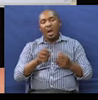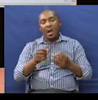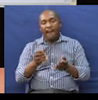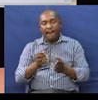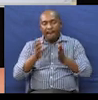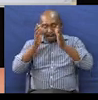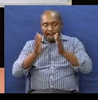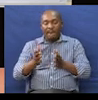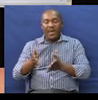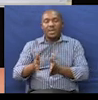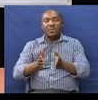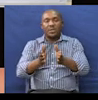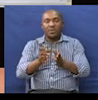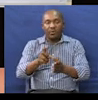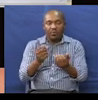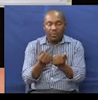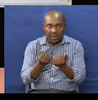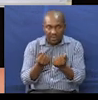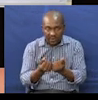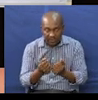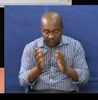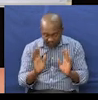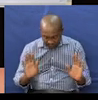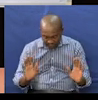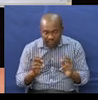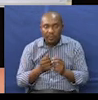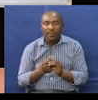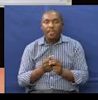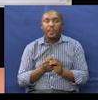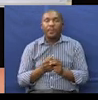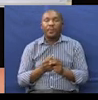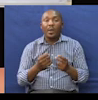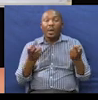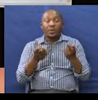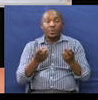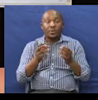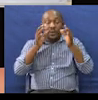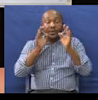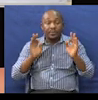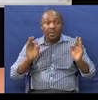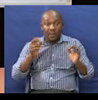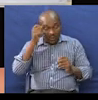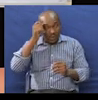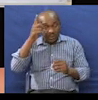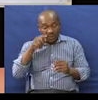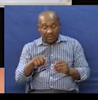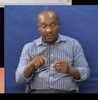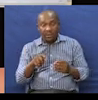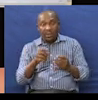of society. Also, it is better to understand that this kind of social